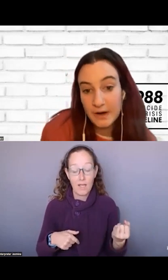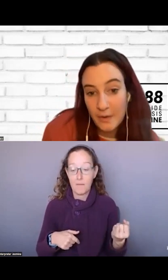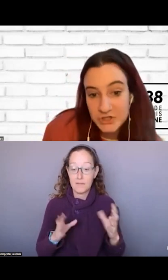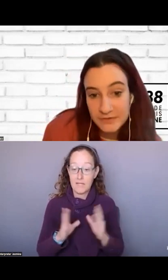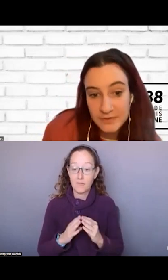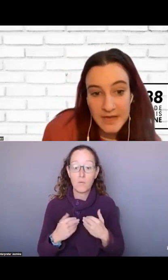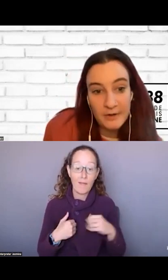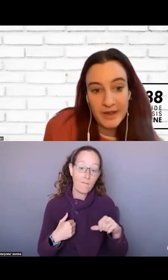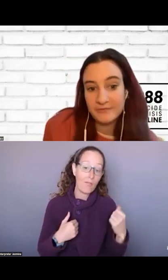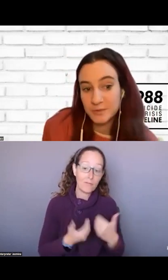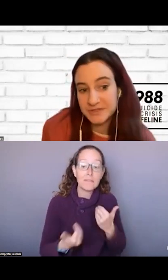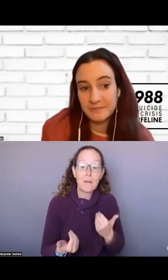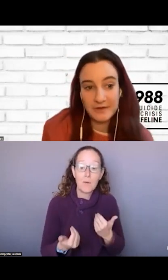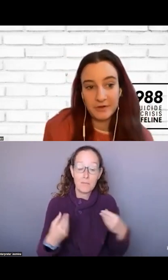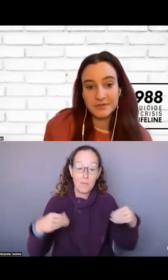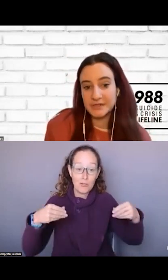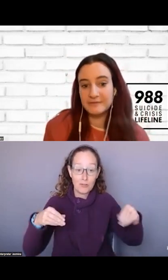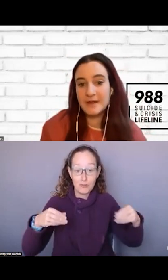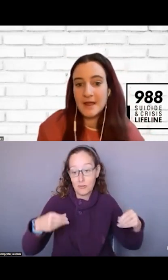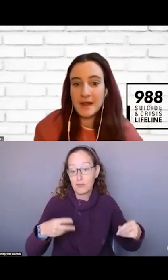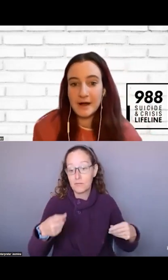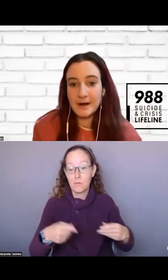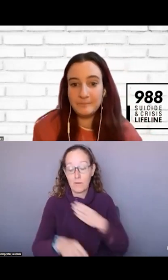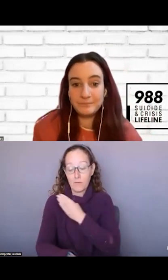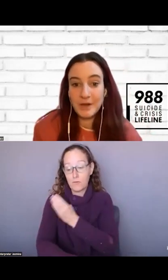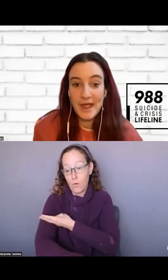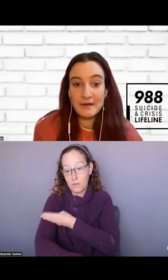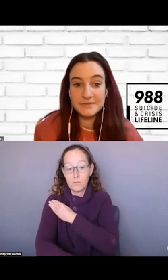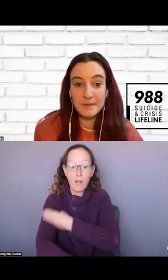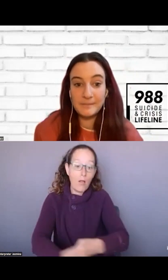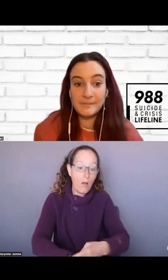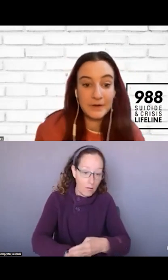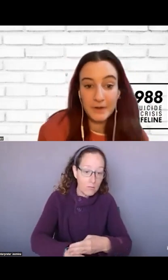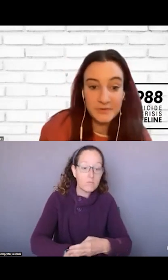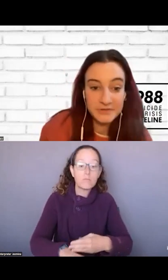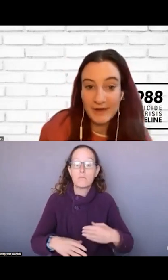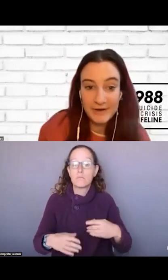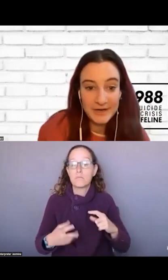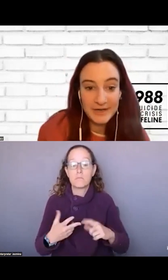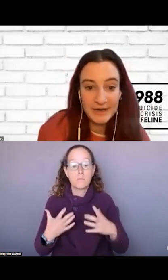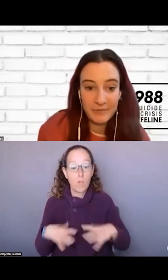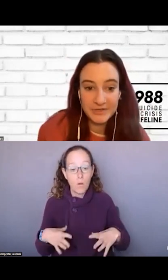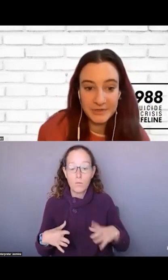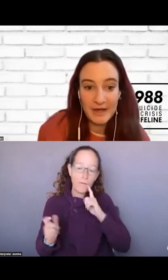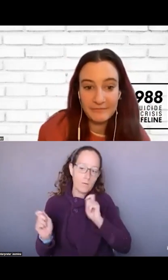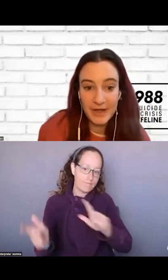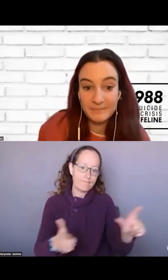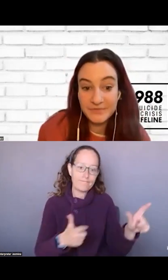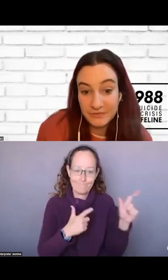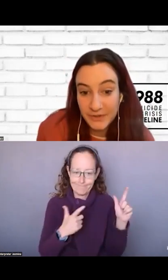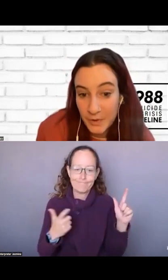to go check those out. We have short sleeve, we have long sleeve. We have some clothes for everybody. We also